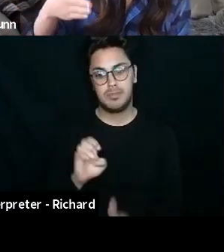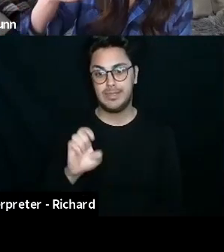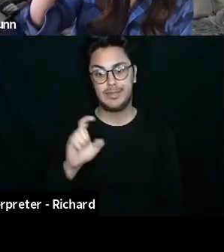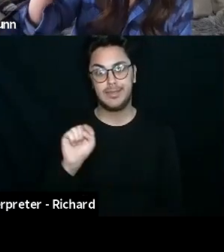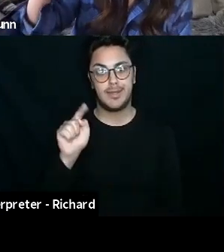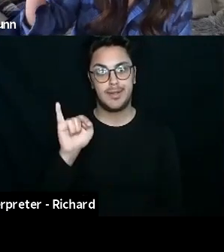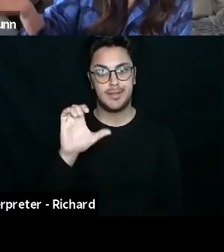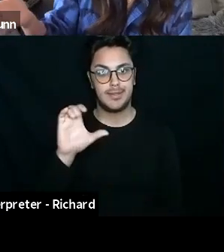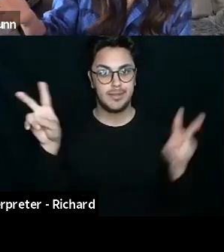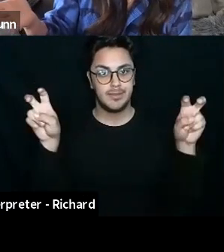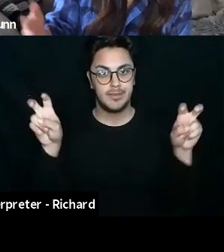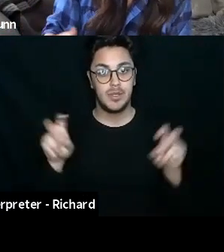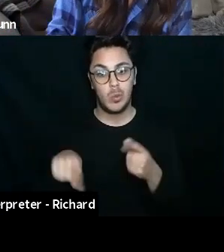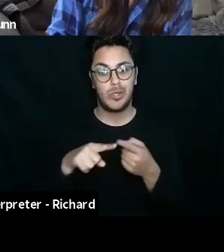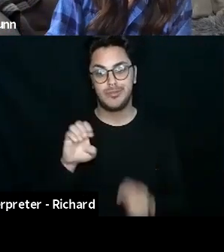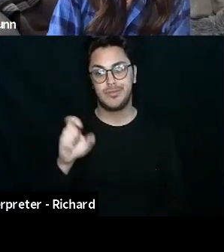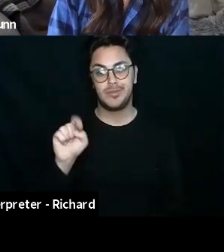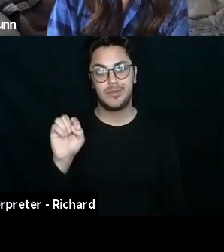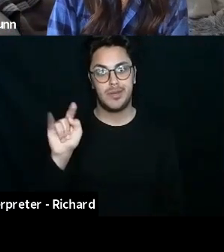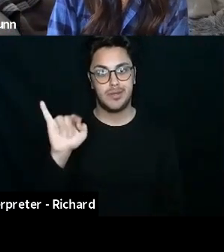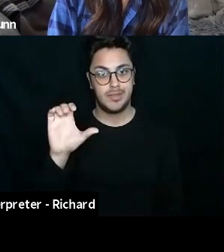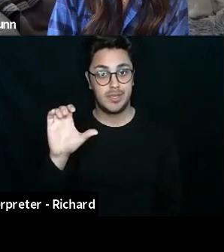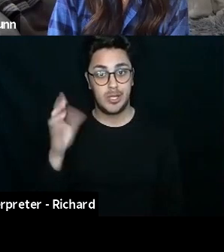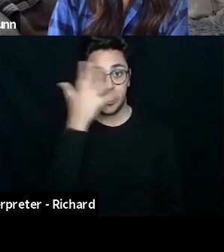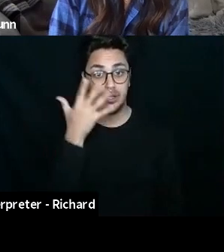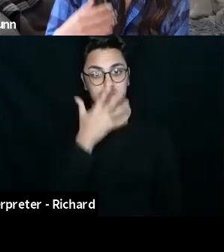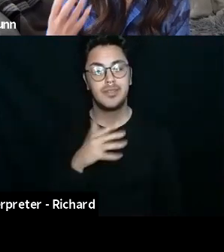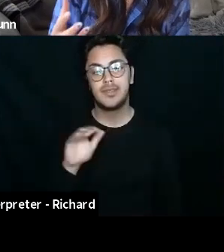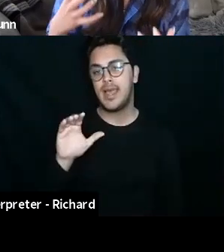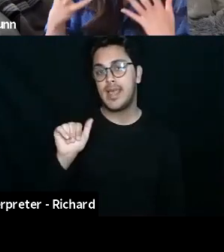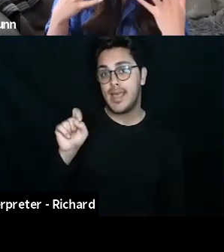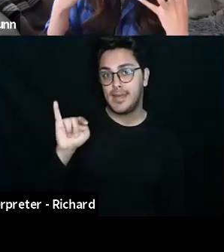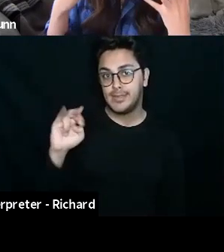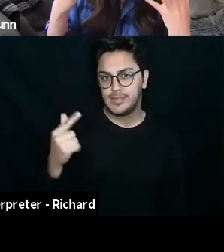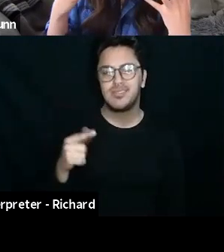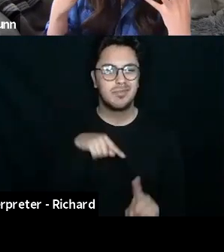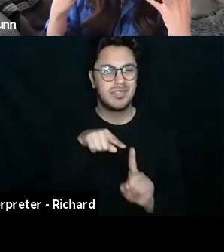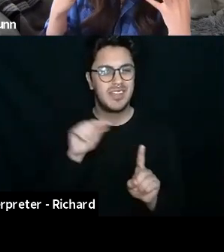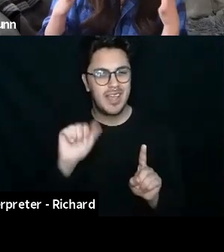So usually when you're exotic looking, the casting usually goes to, especially if you're Asian, you have like